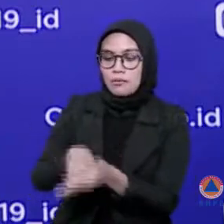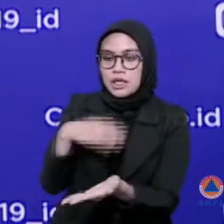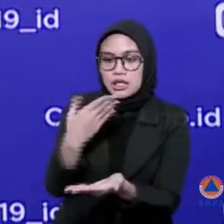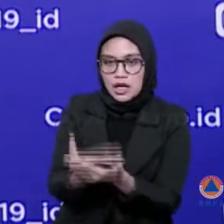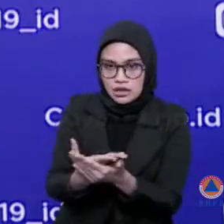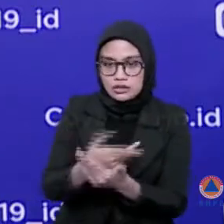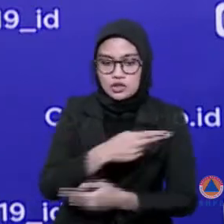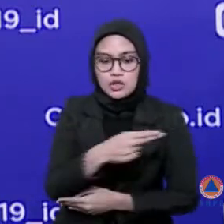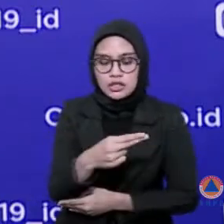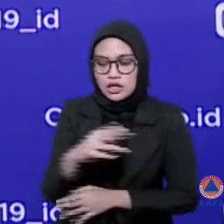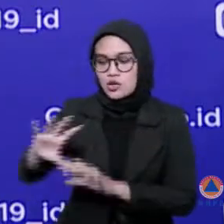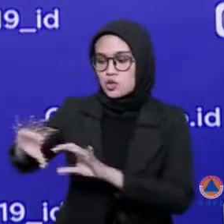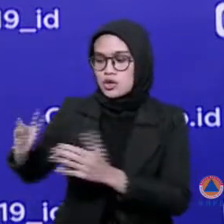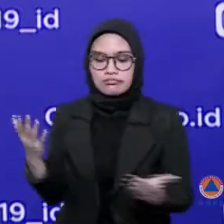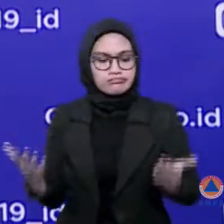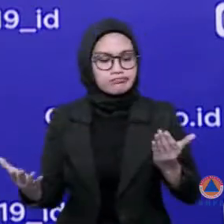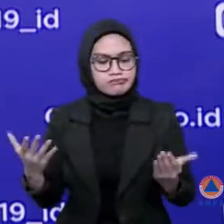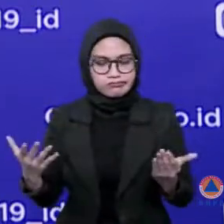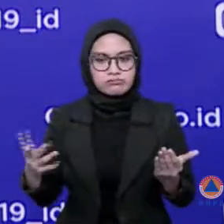cases of